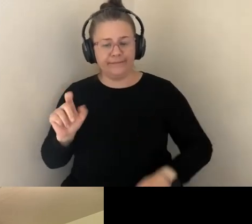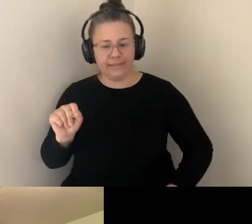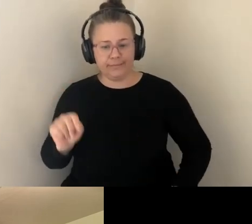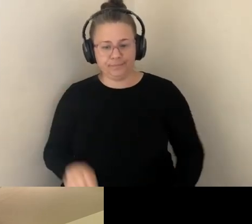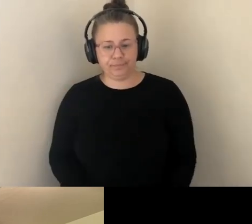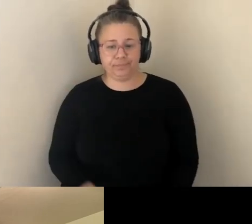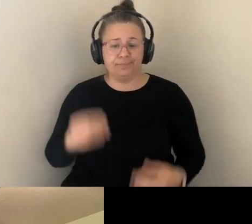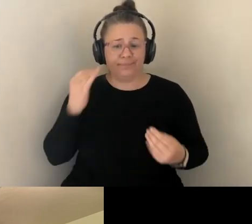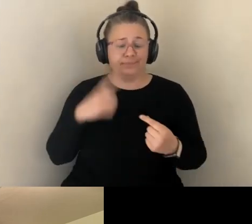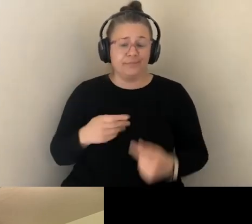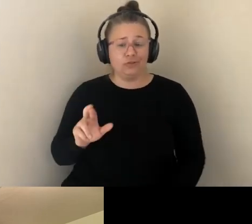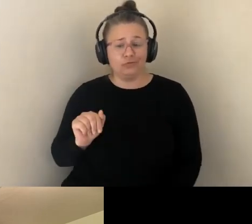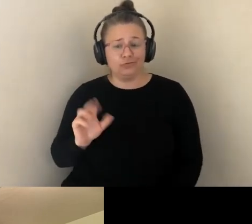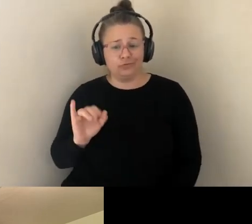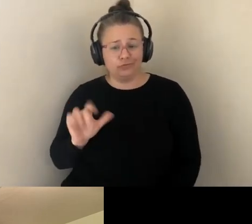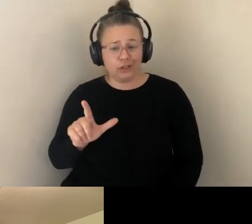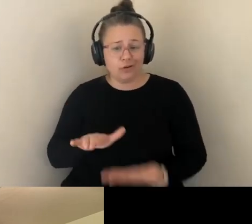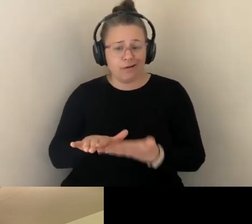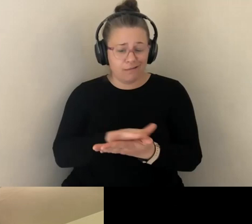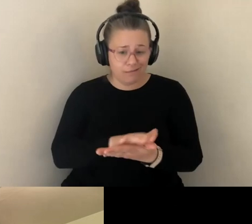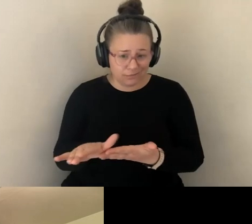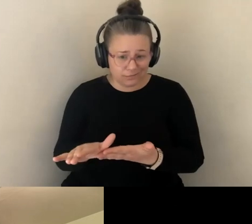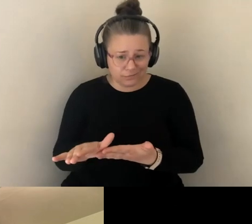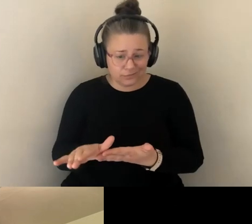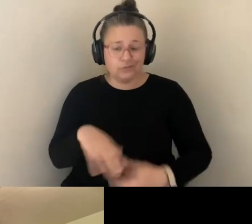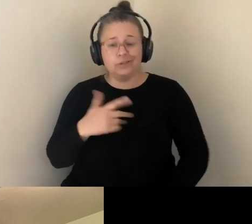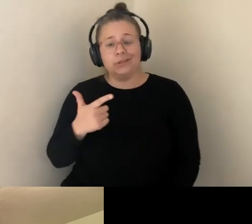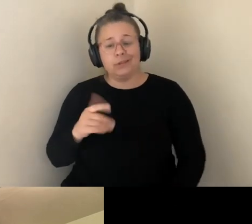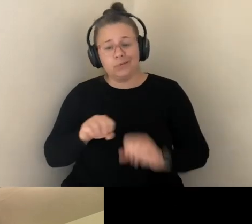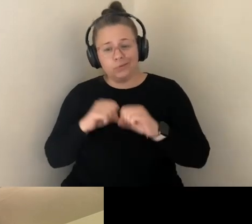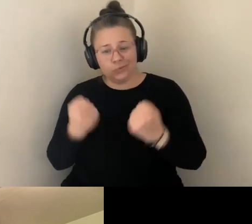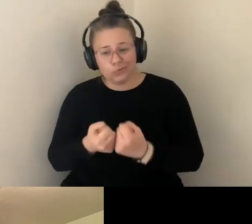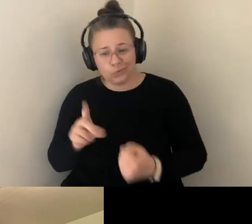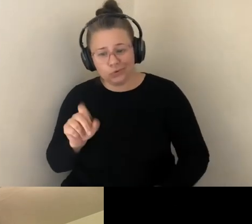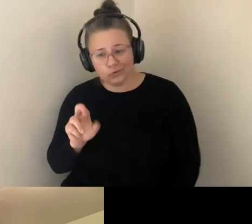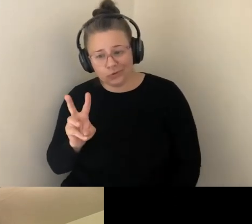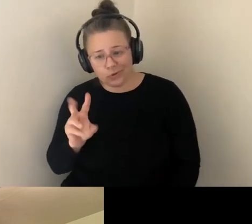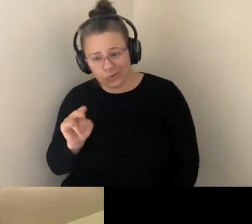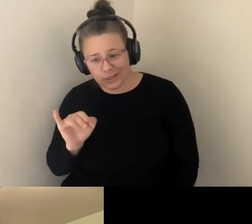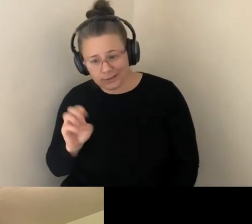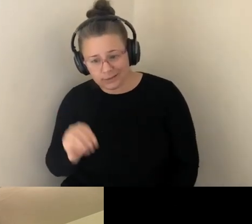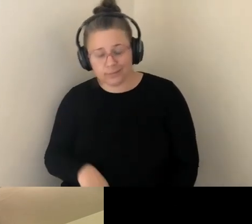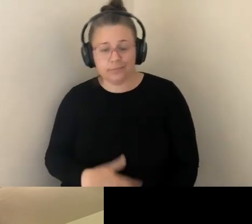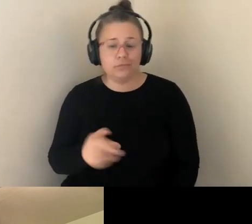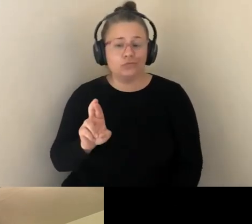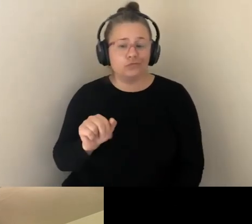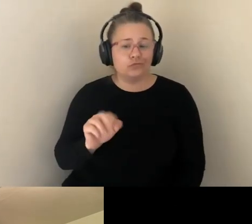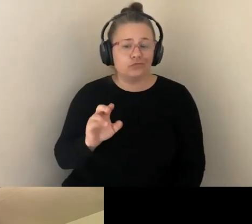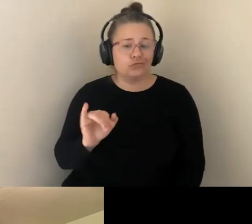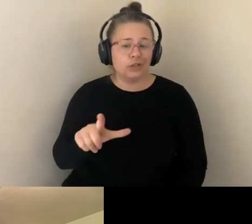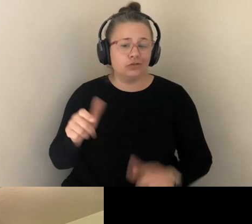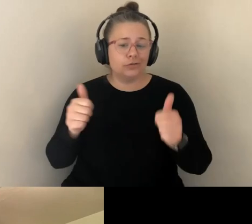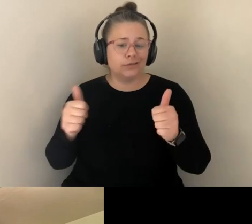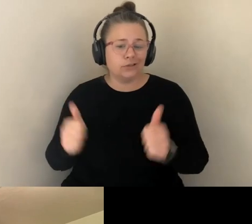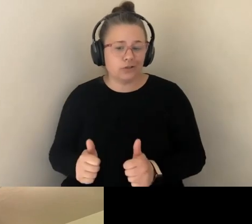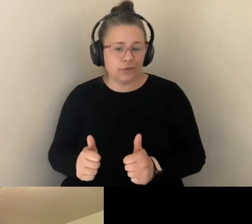Darwinism were very popular at the time, it's become common to think that a particular, largely discredited view of race was the cause